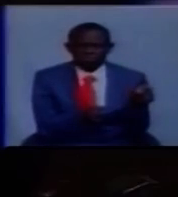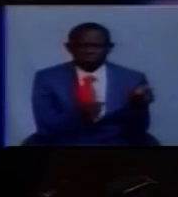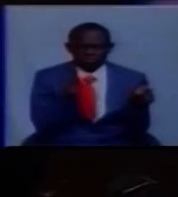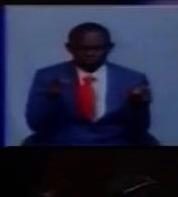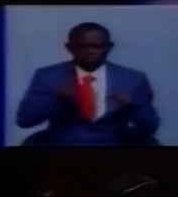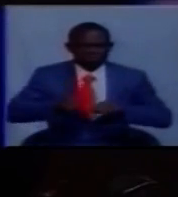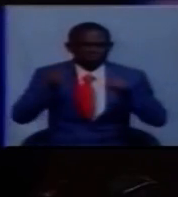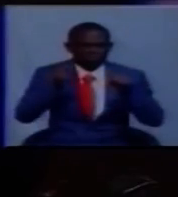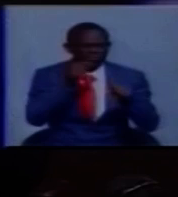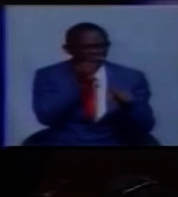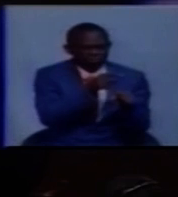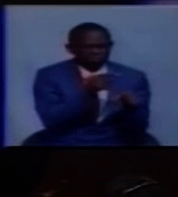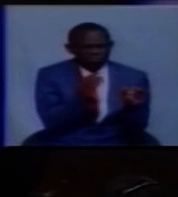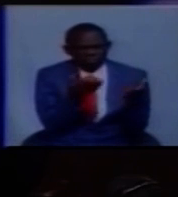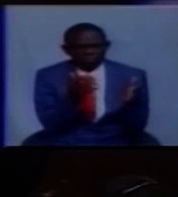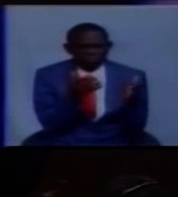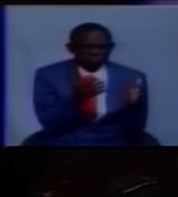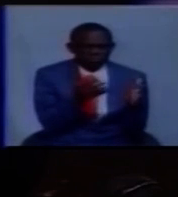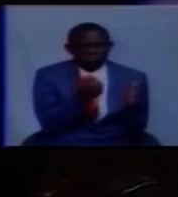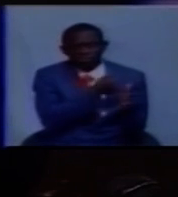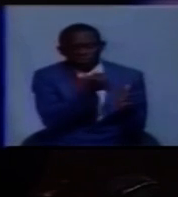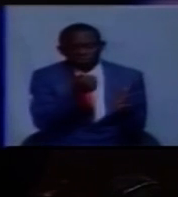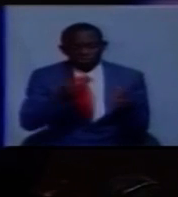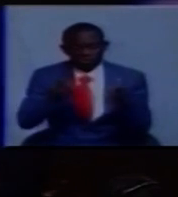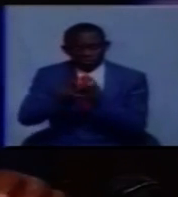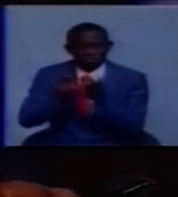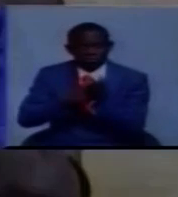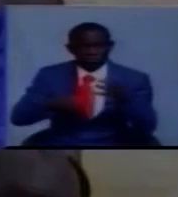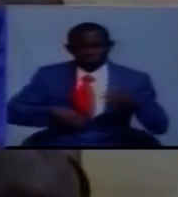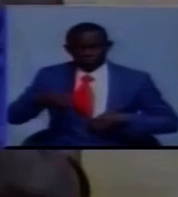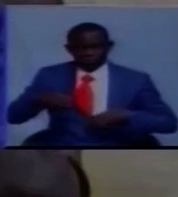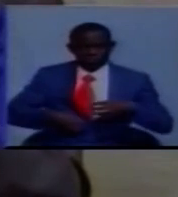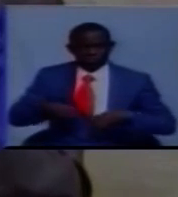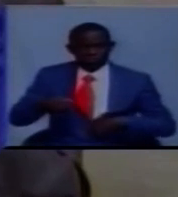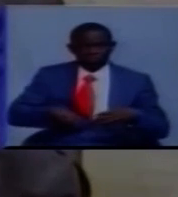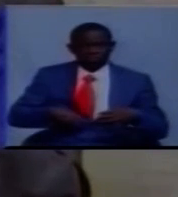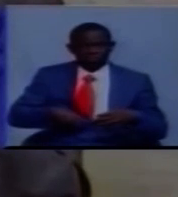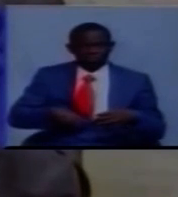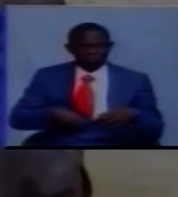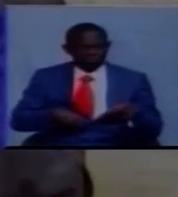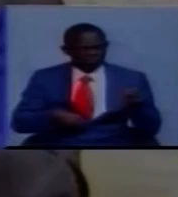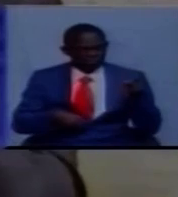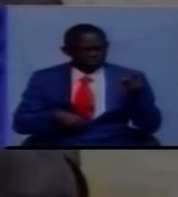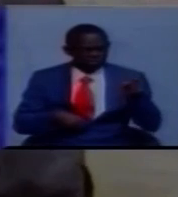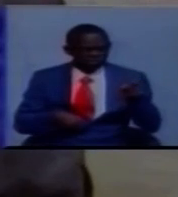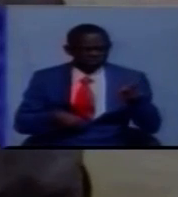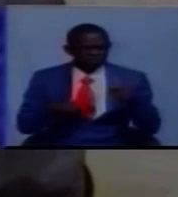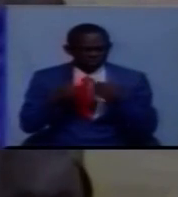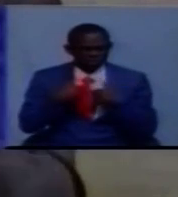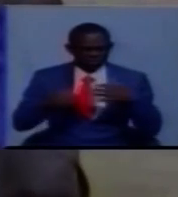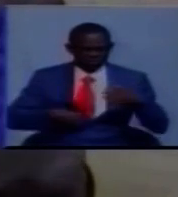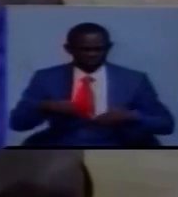the other one is victimized, then that has an effect on the other one who has complained. So if all of us